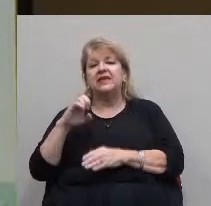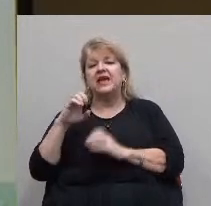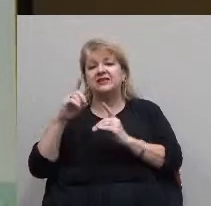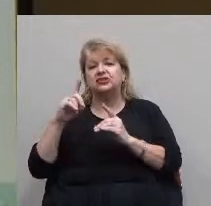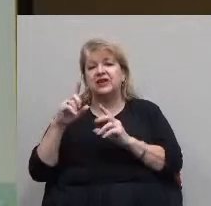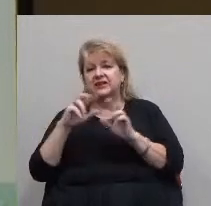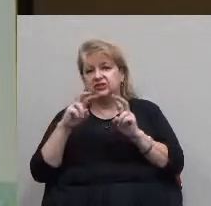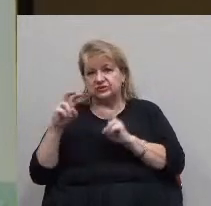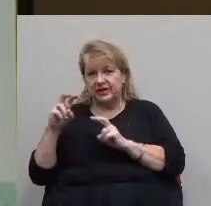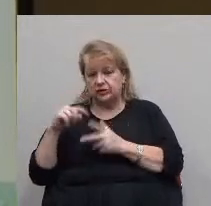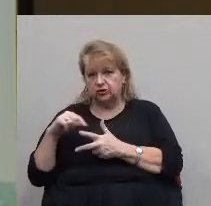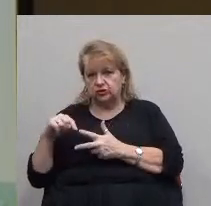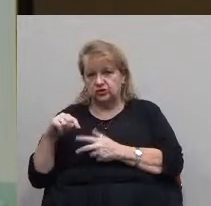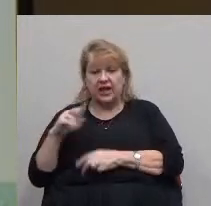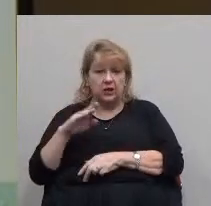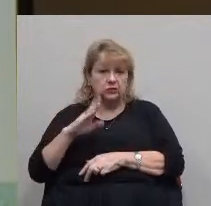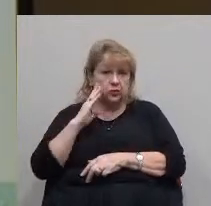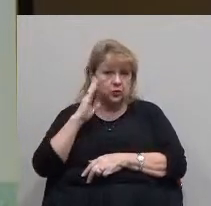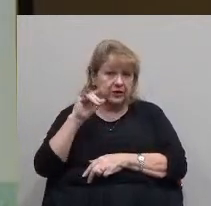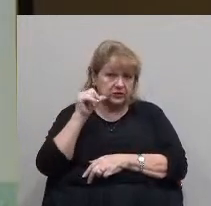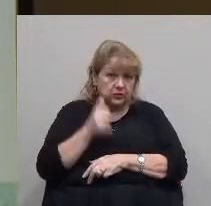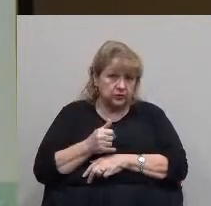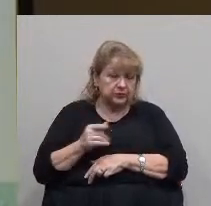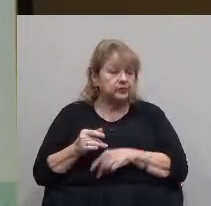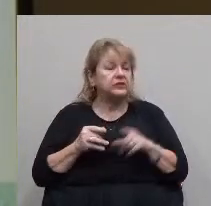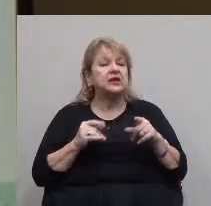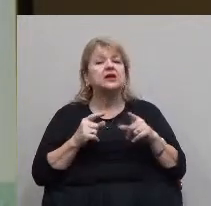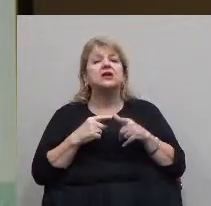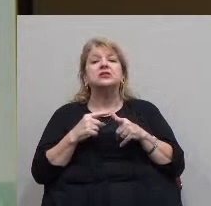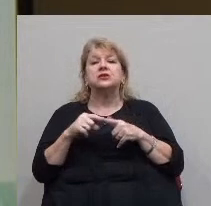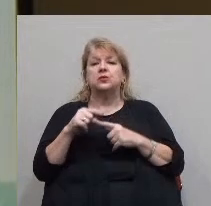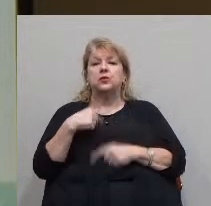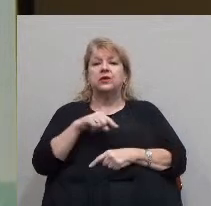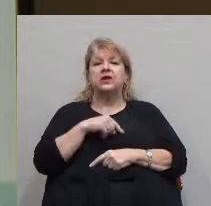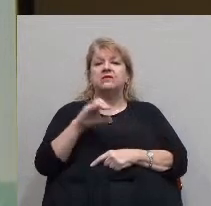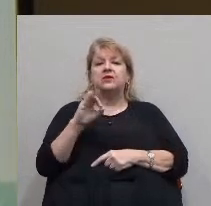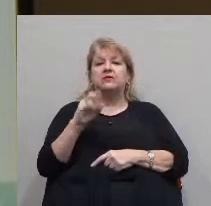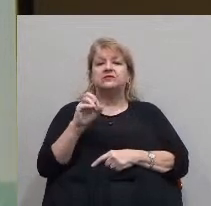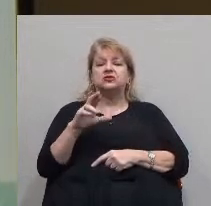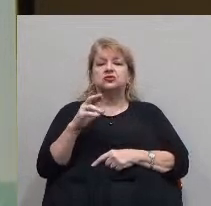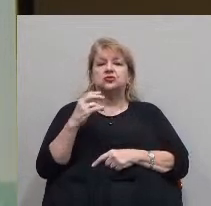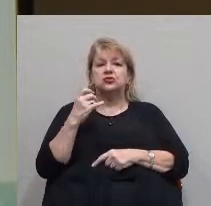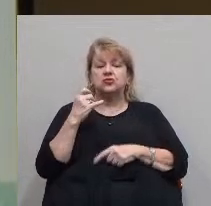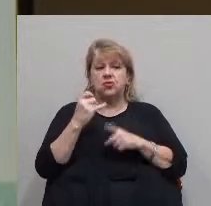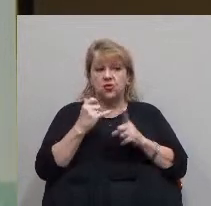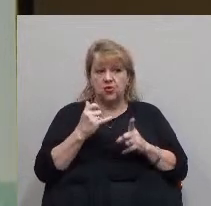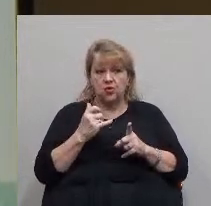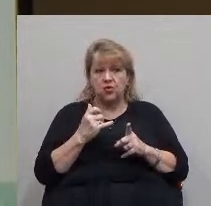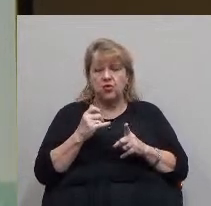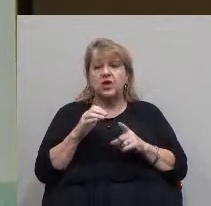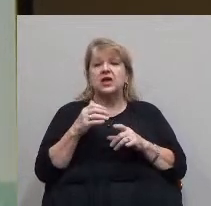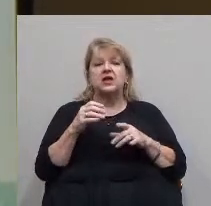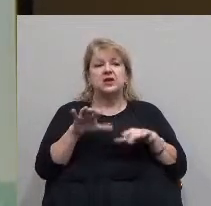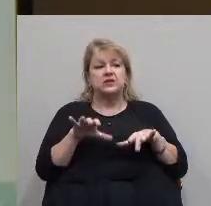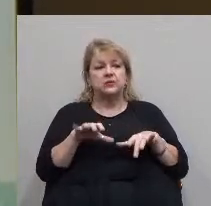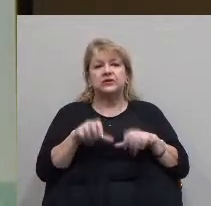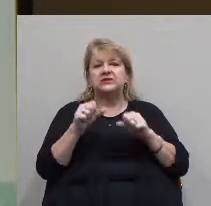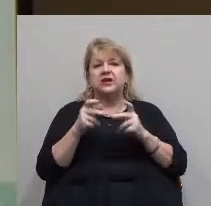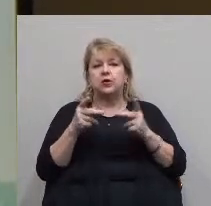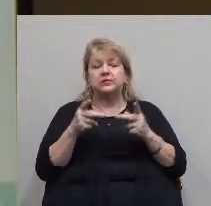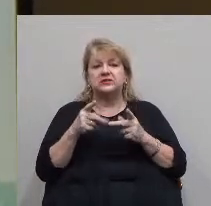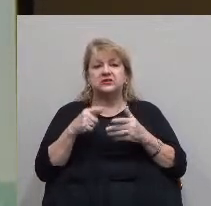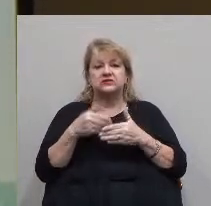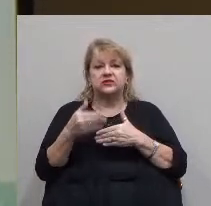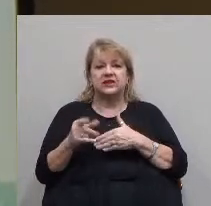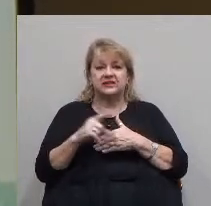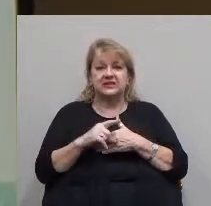has been requested in the past, that was usually an officer call, that we would go through the positions and talk through that and take positions for the next day.